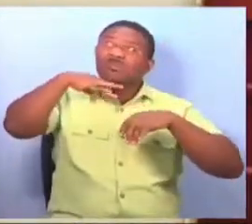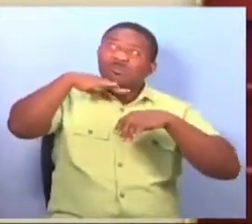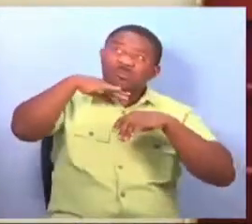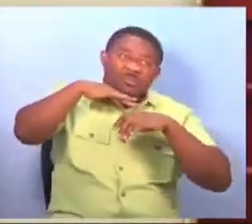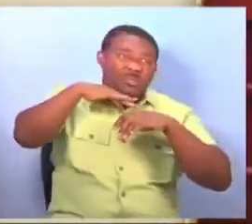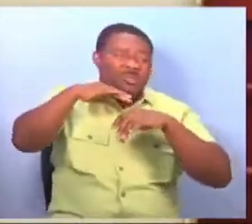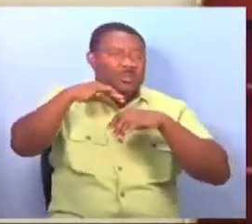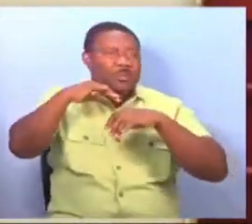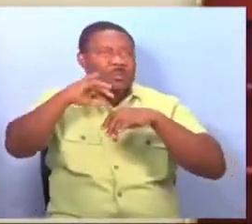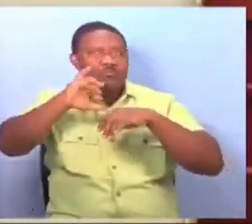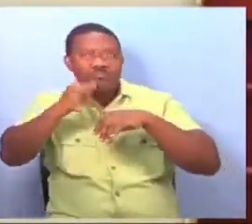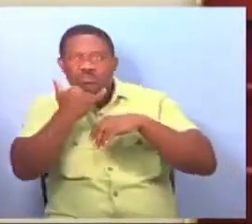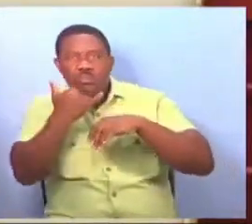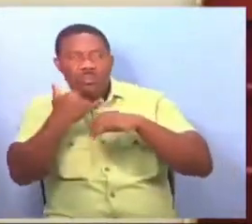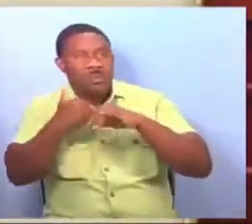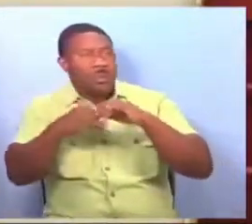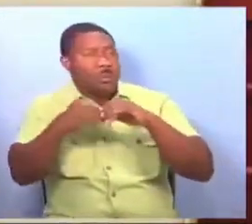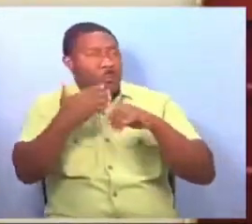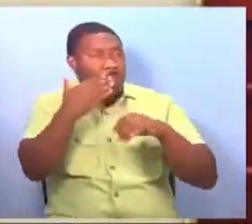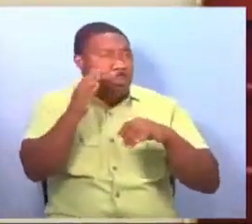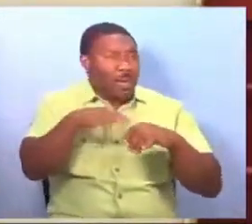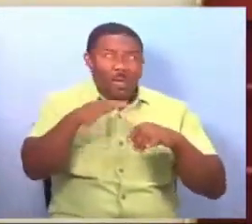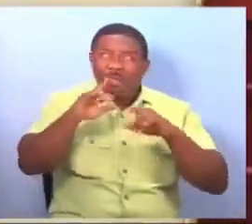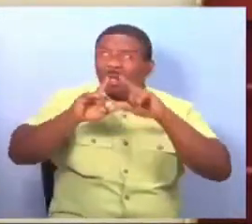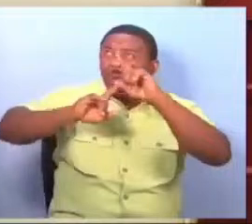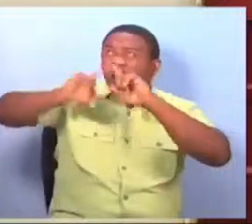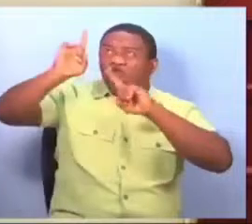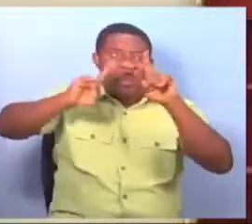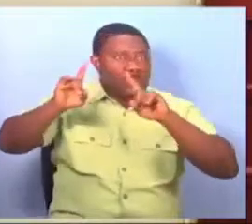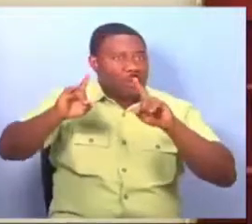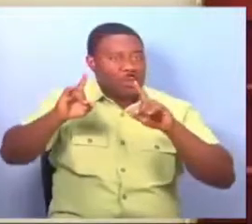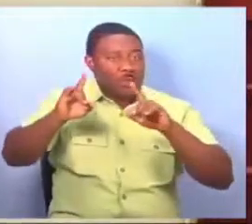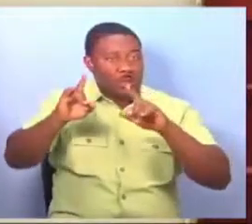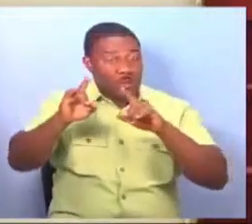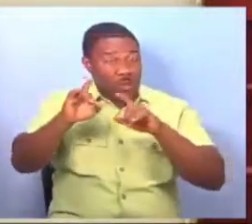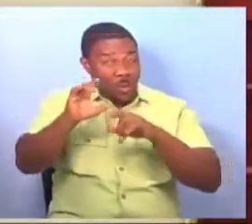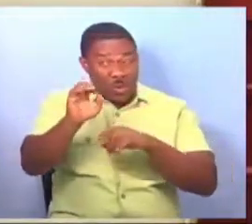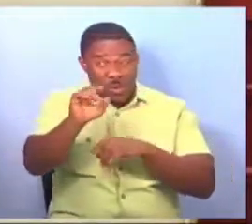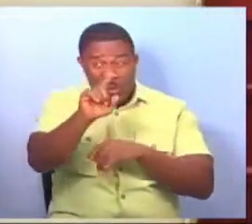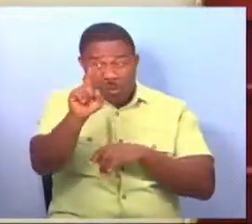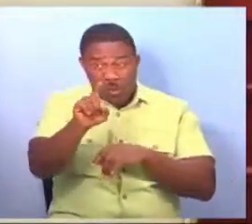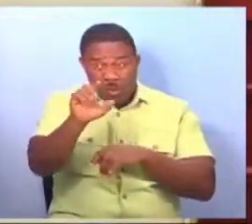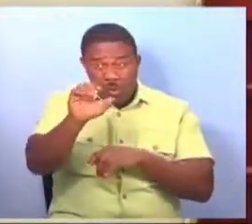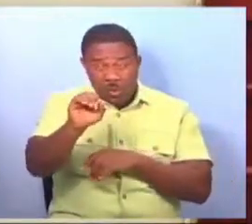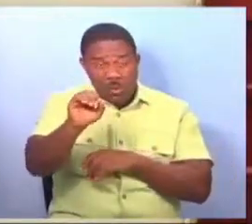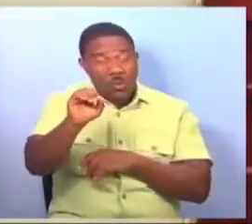ozone and the effects on climate change. However, Ghana is one of the biggest